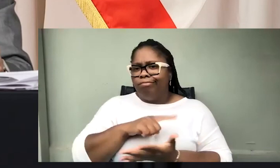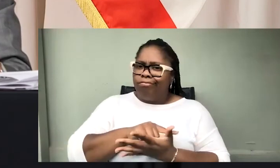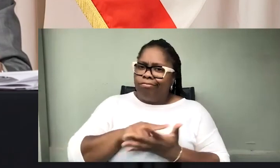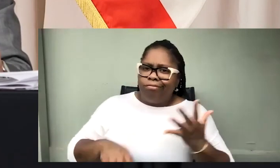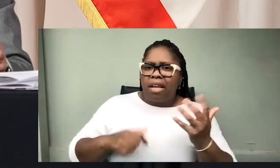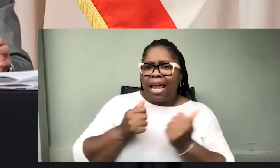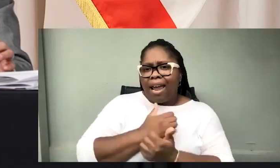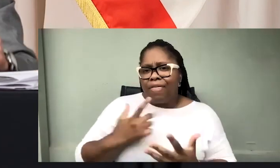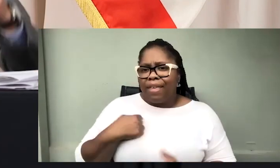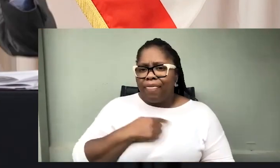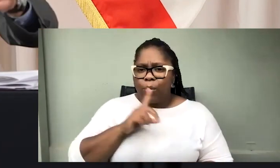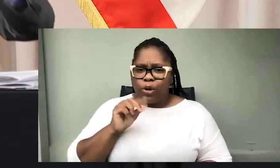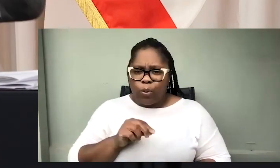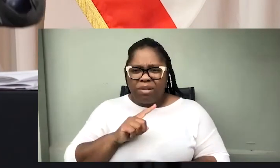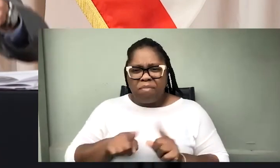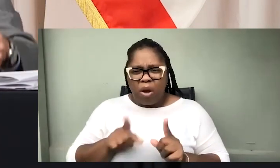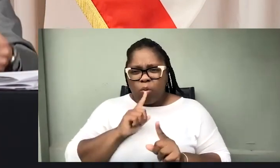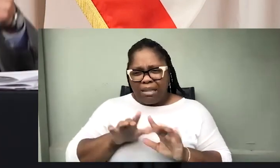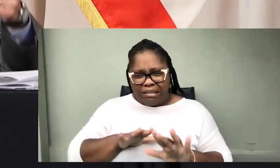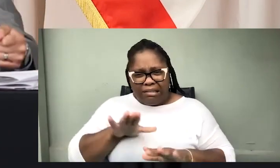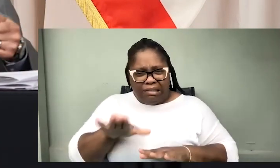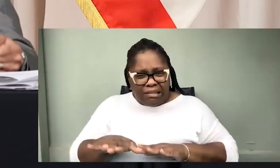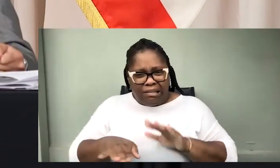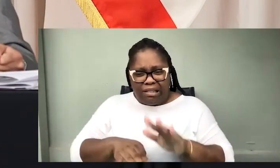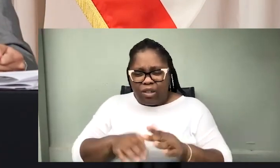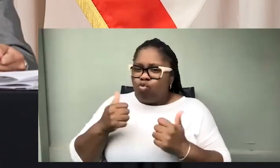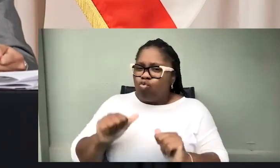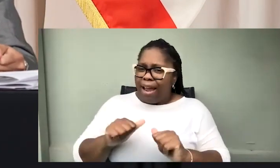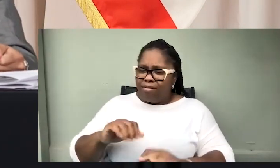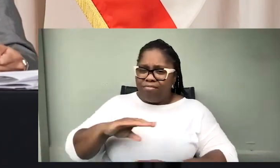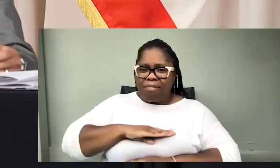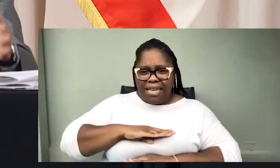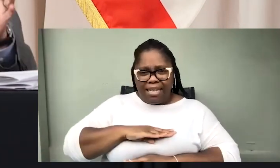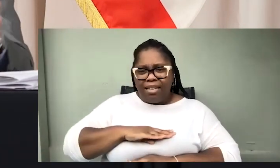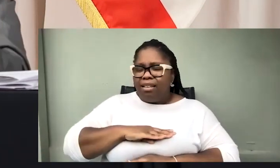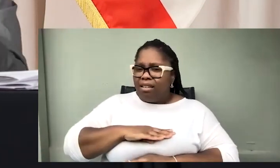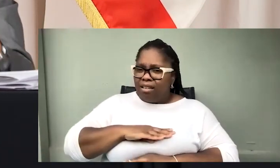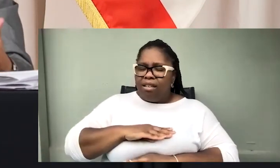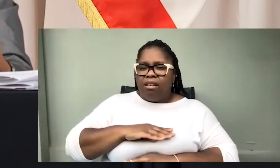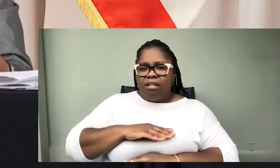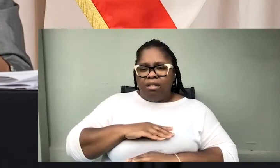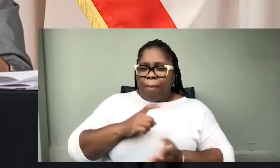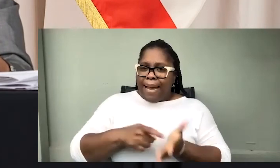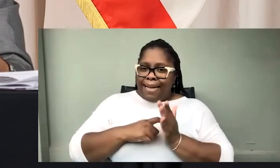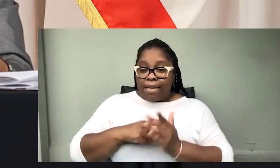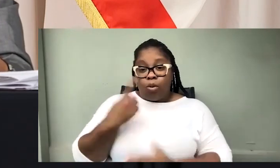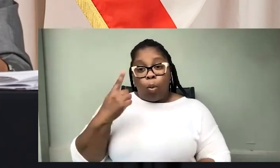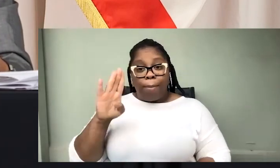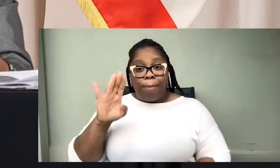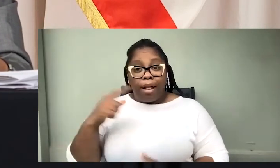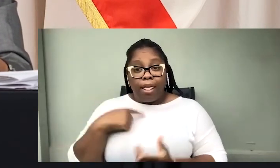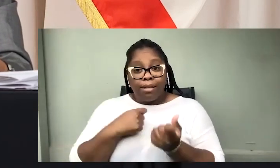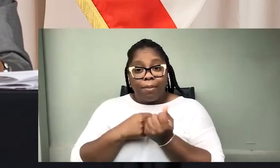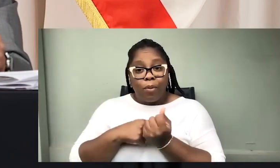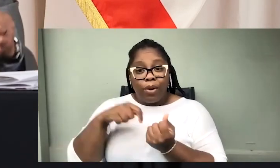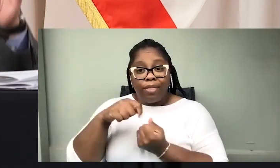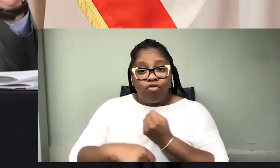doing, but we're taking steps to try to meet those ambitious climate mandates we have. One bill I ran this year would